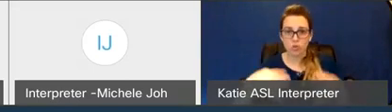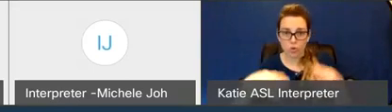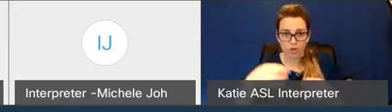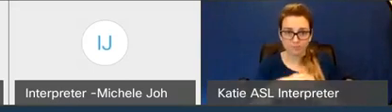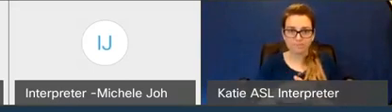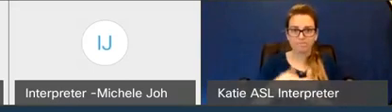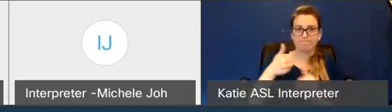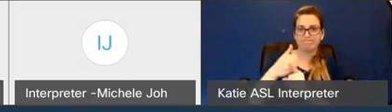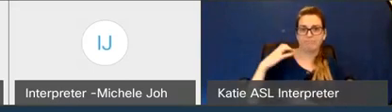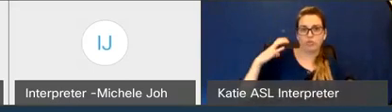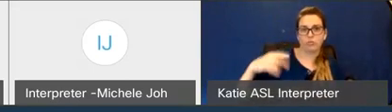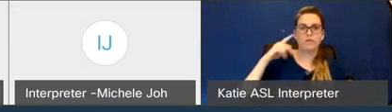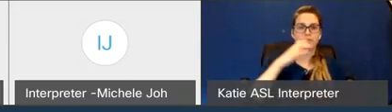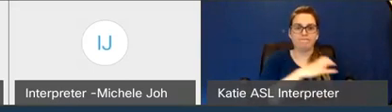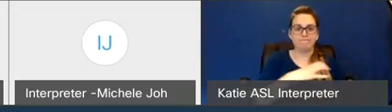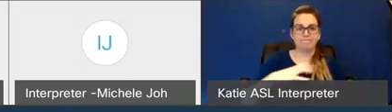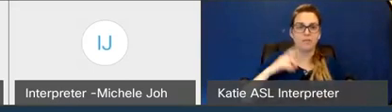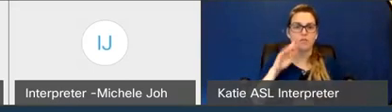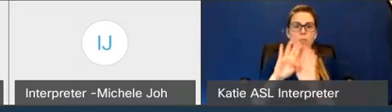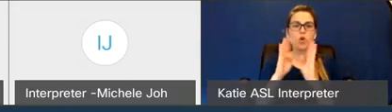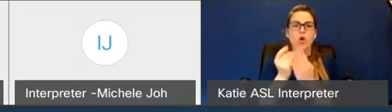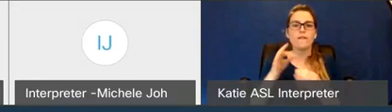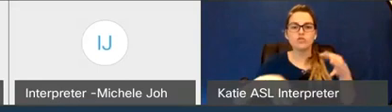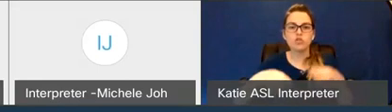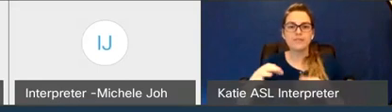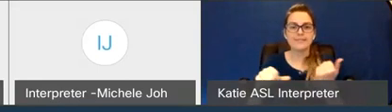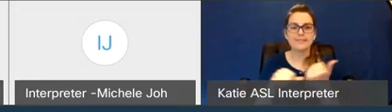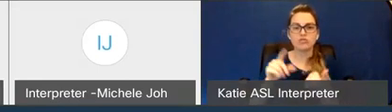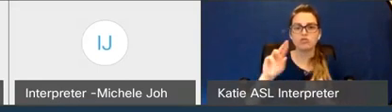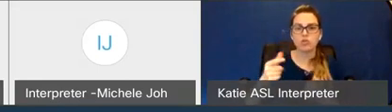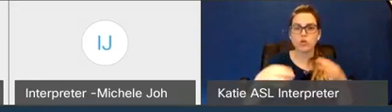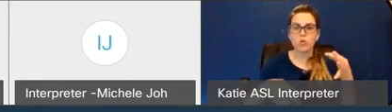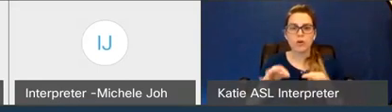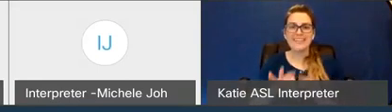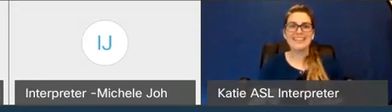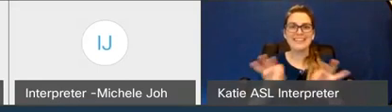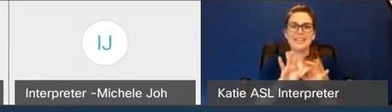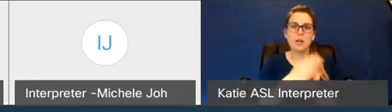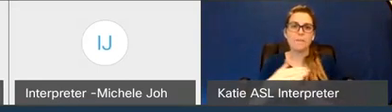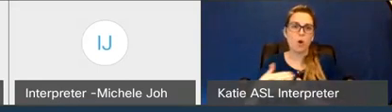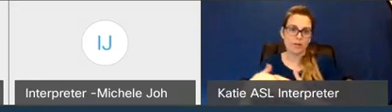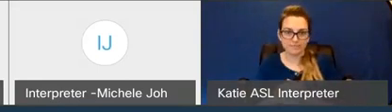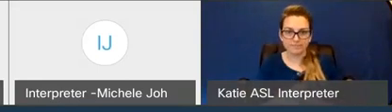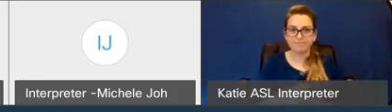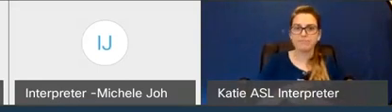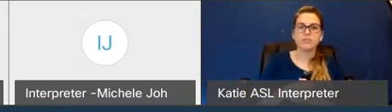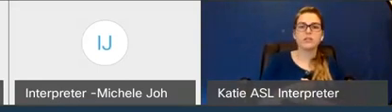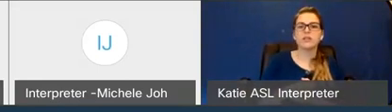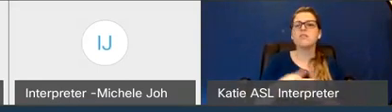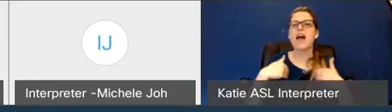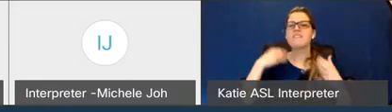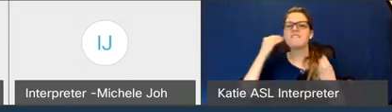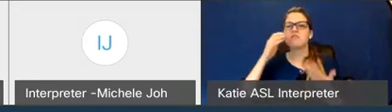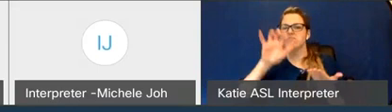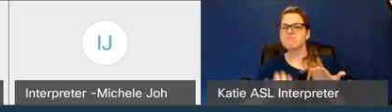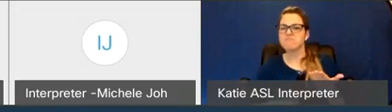Court Key Components in 1997. He's an alumnus of the National Judicial College and is on the Judicial College's Wall